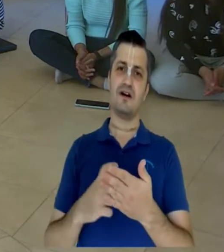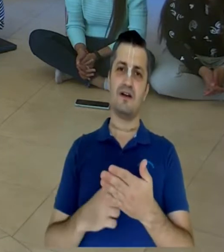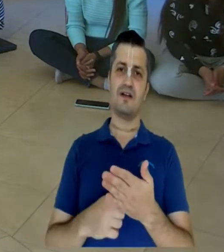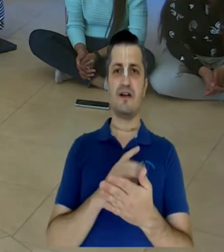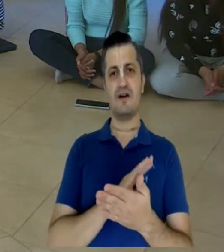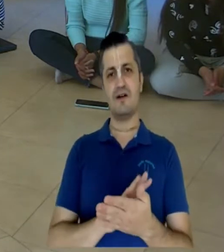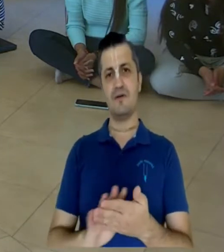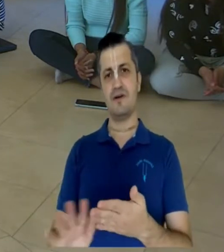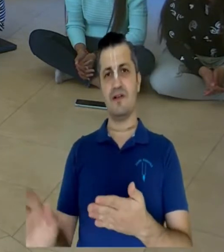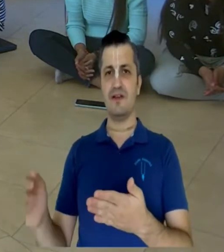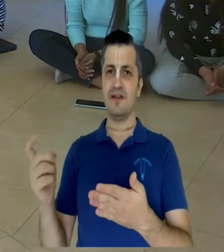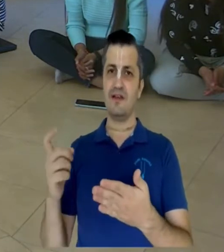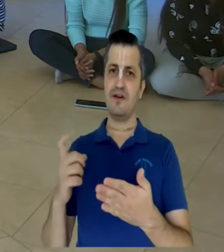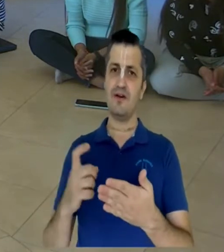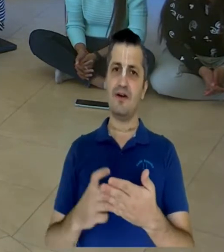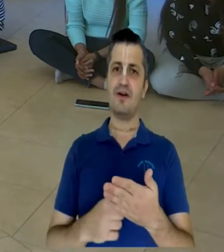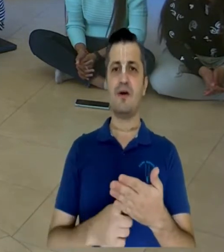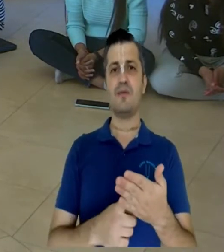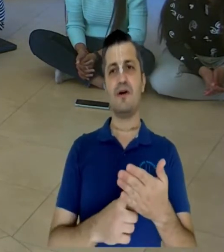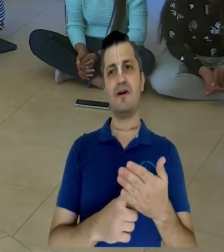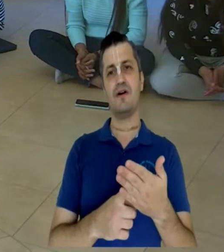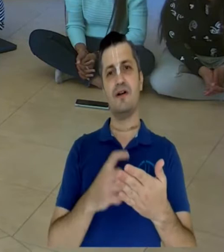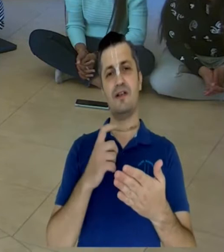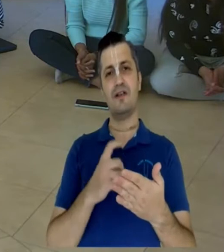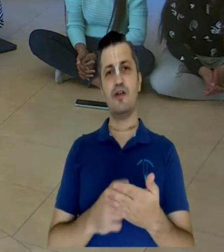Hare Rama